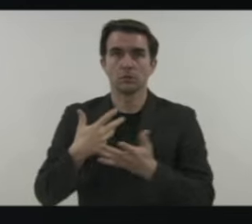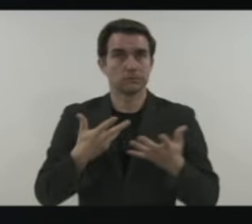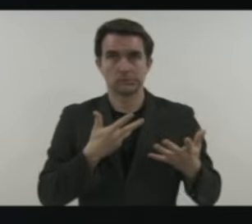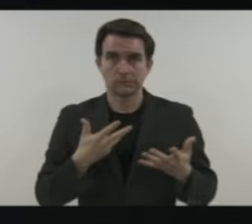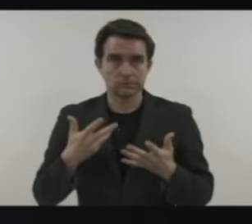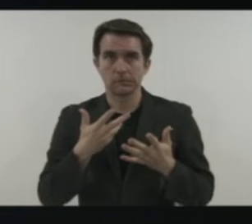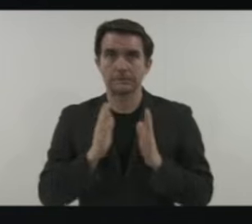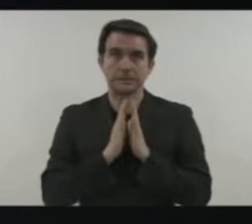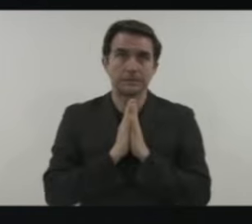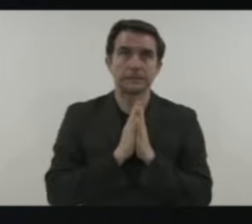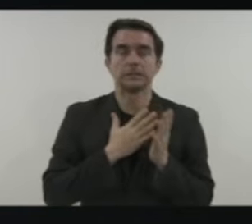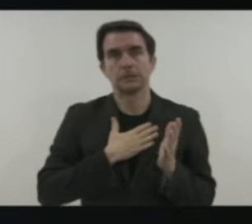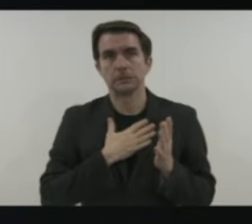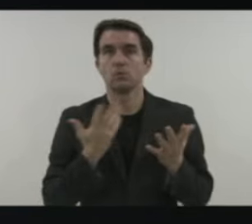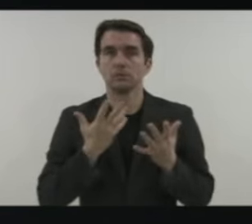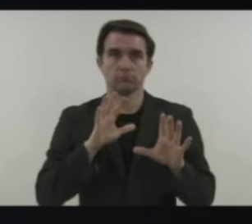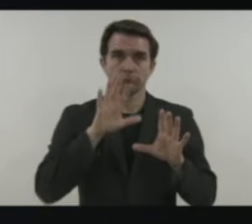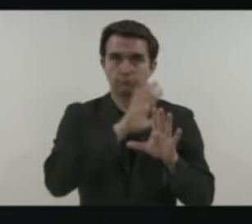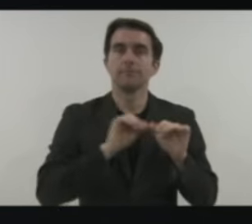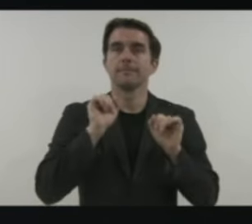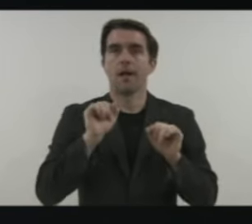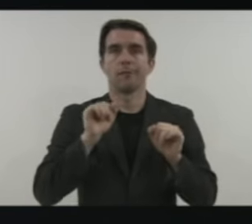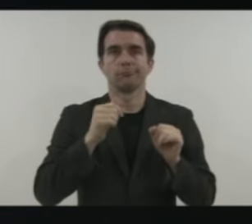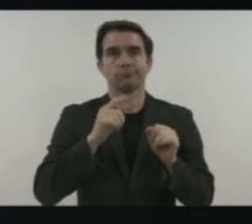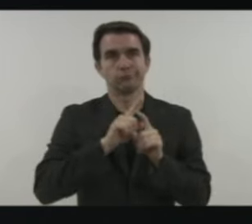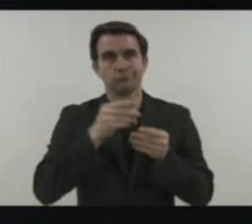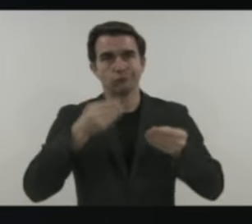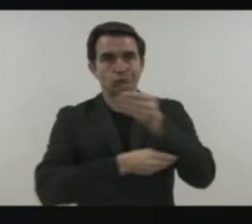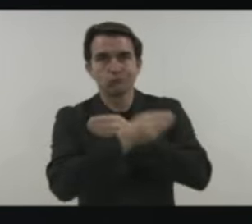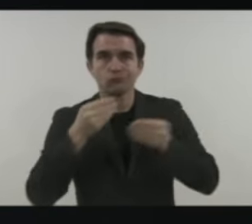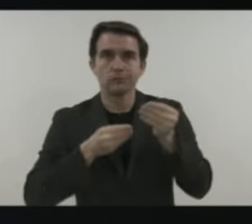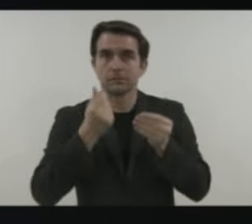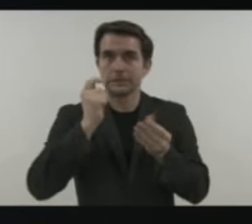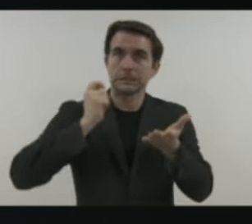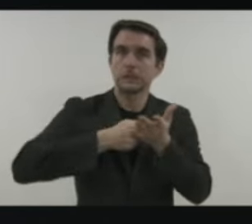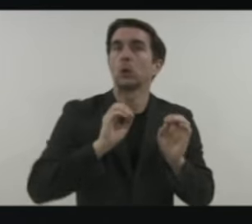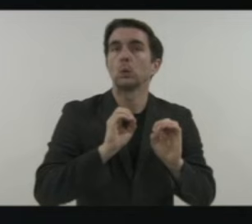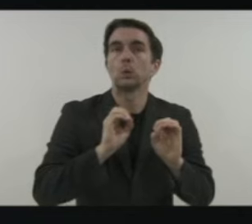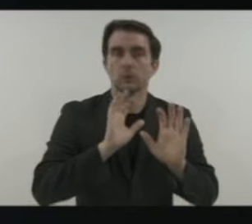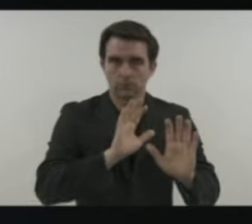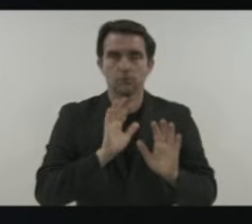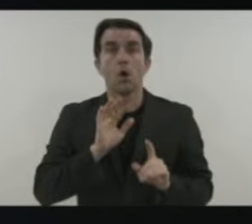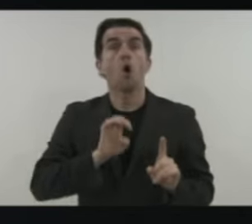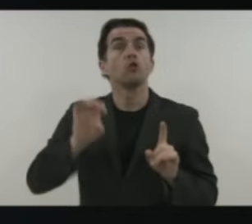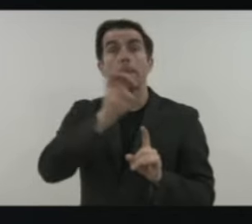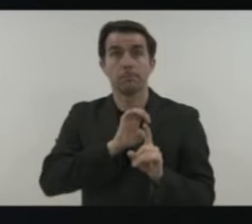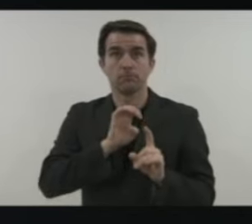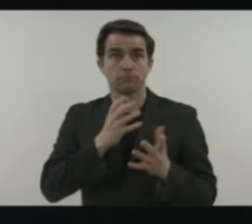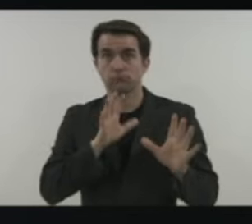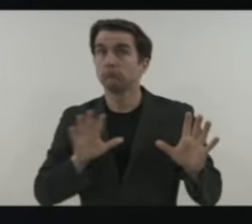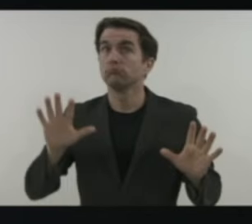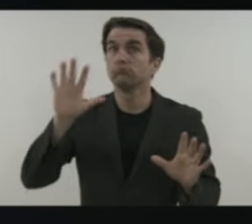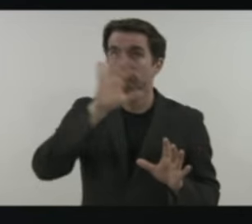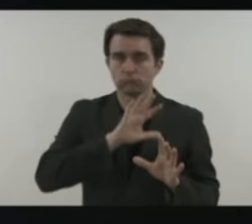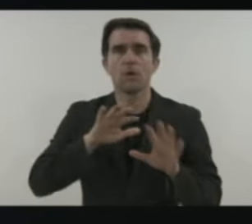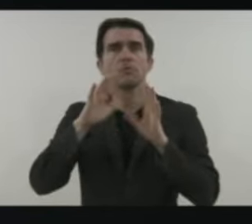zero must be part of a broader European strategy and not the other way around. We need a smart Green Deal